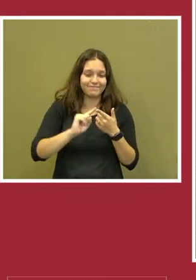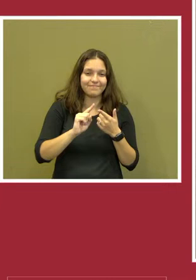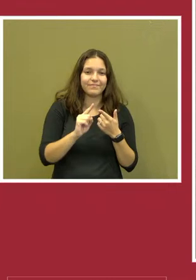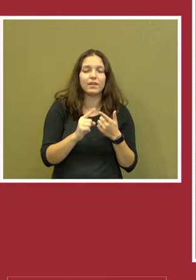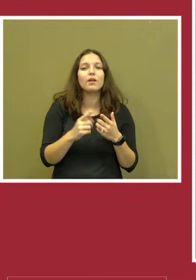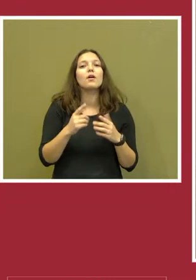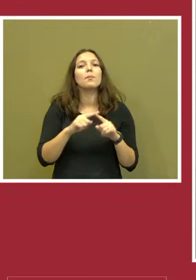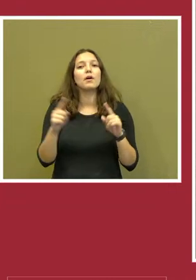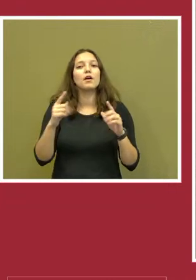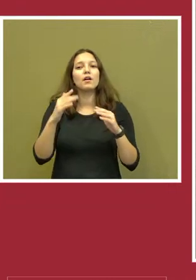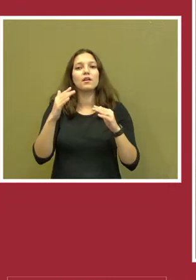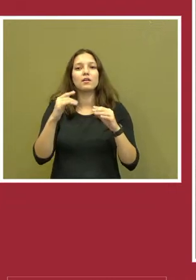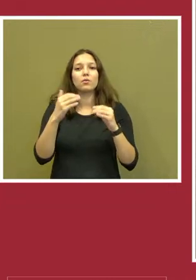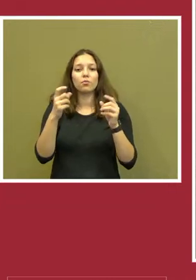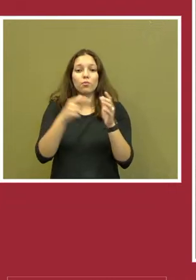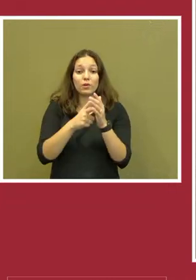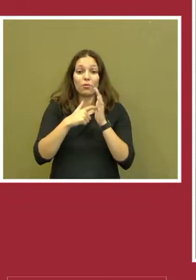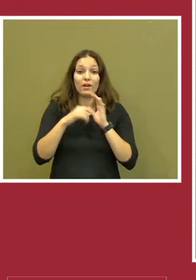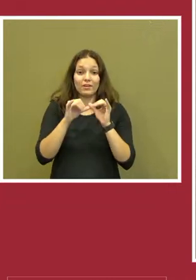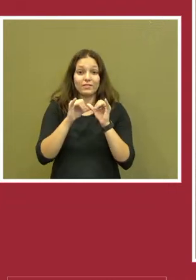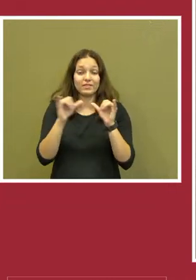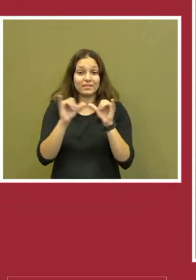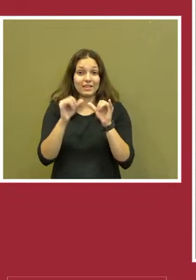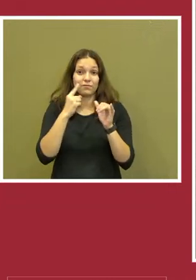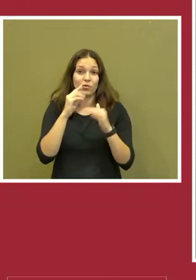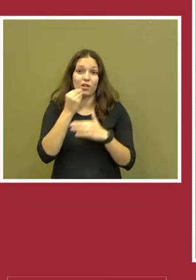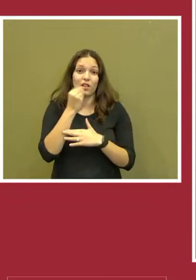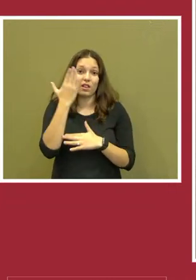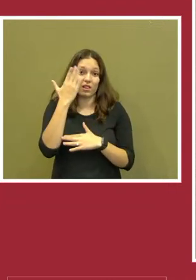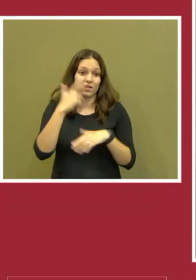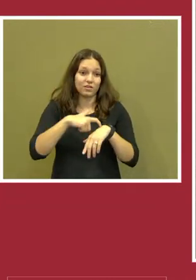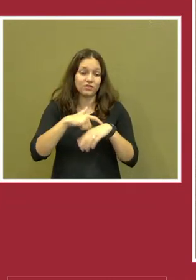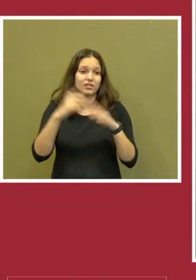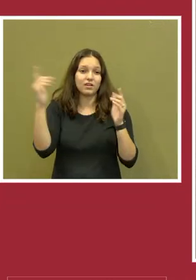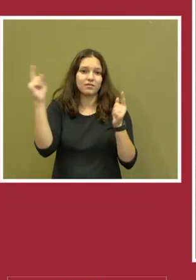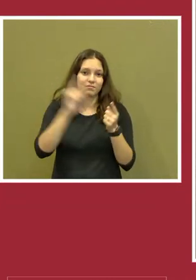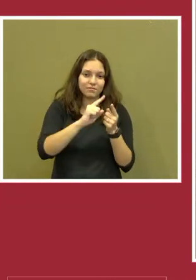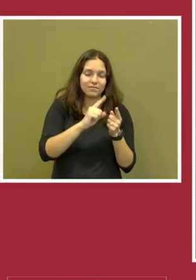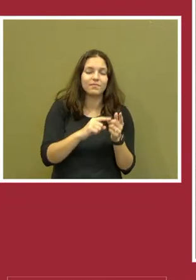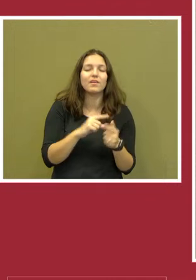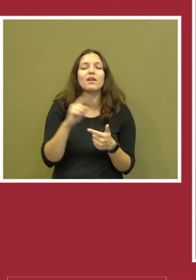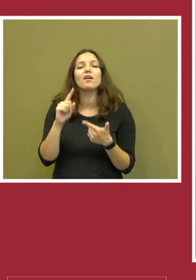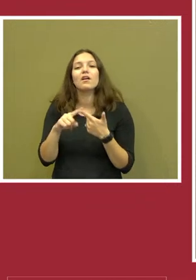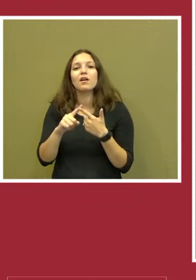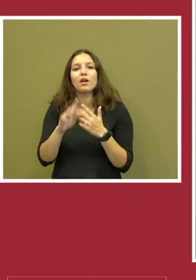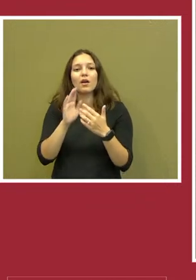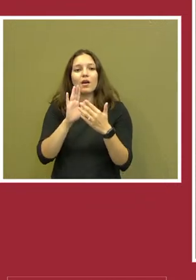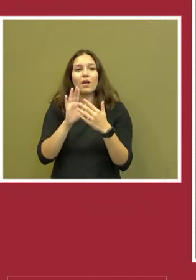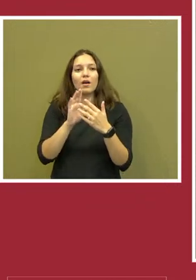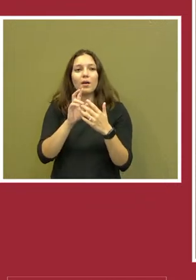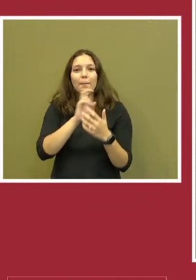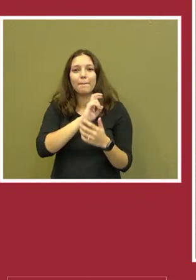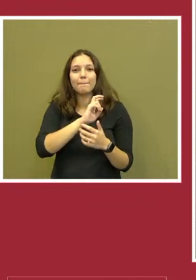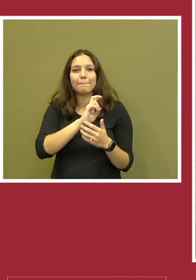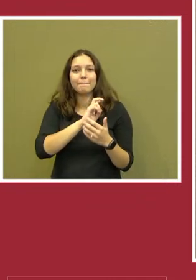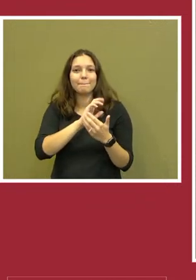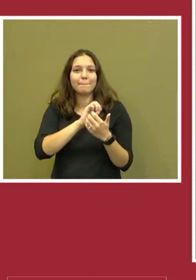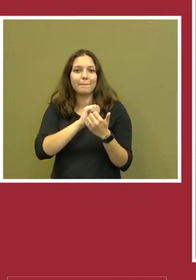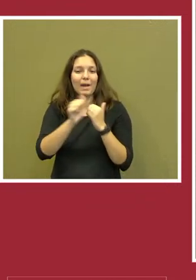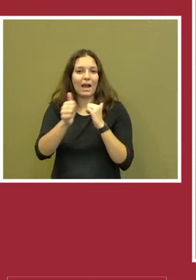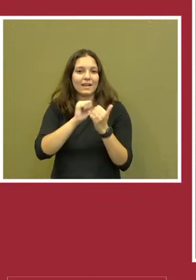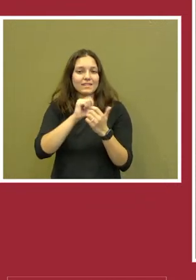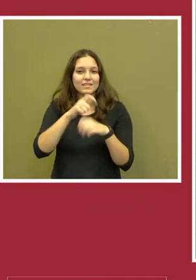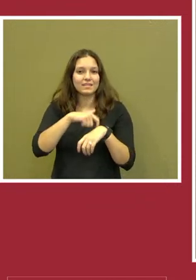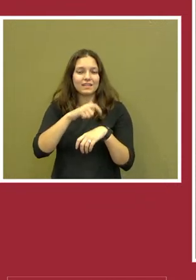required standard, looked at passing time, and then established kind of a what I would call an informal